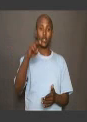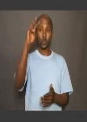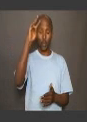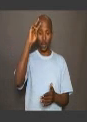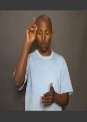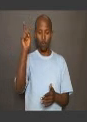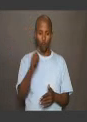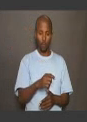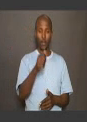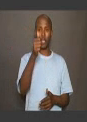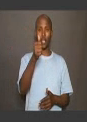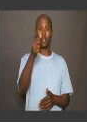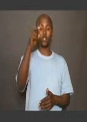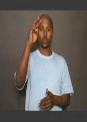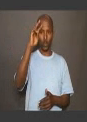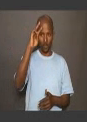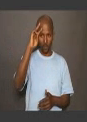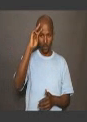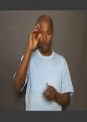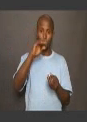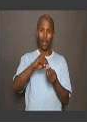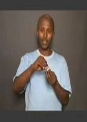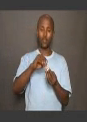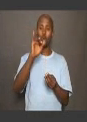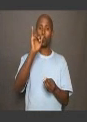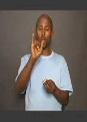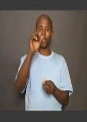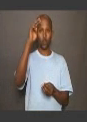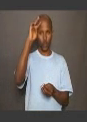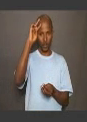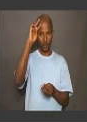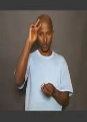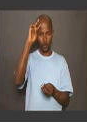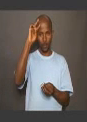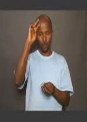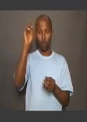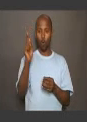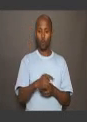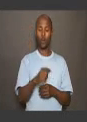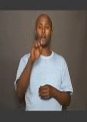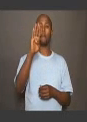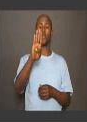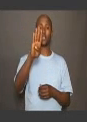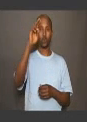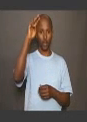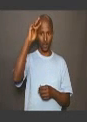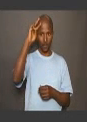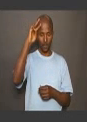over a squared plus y squared over b